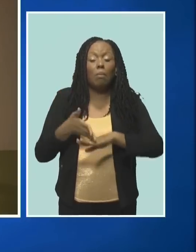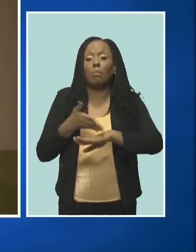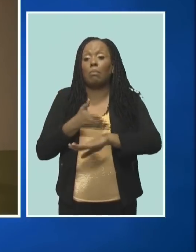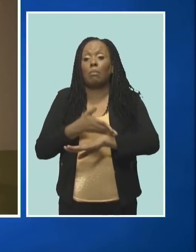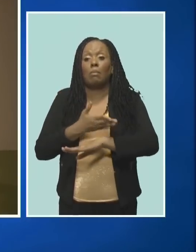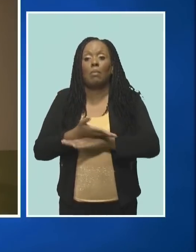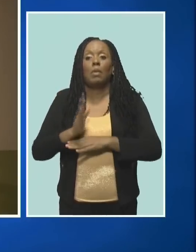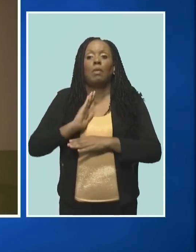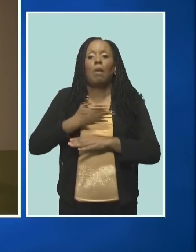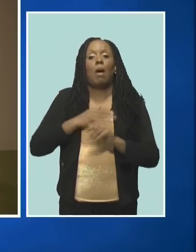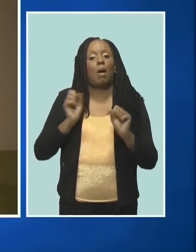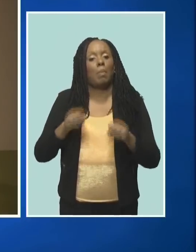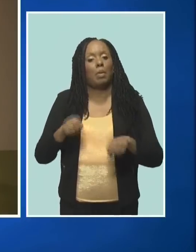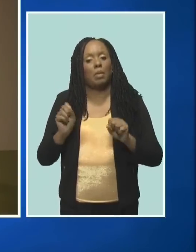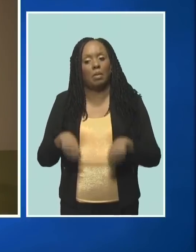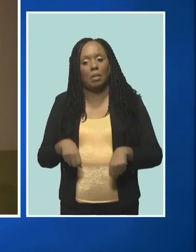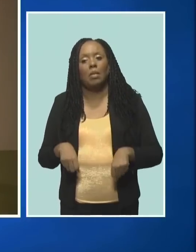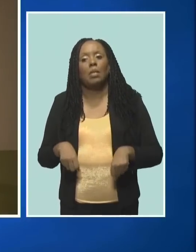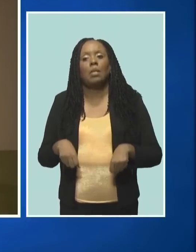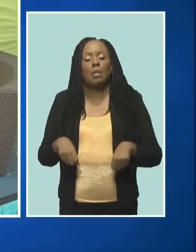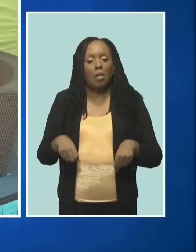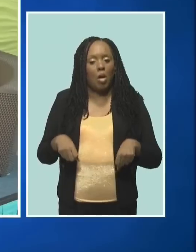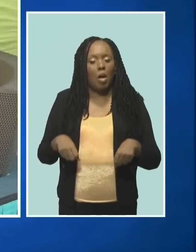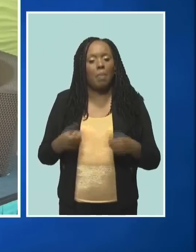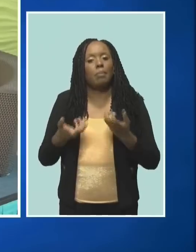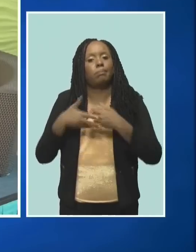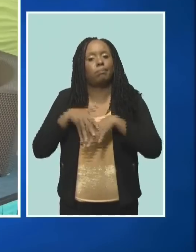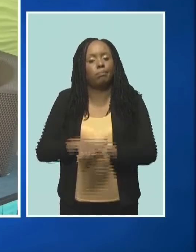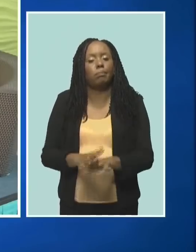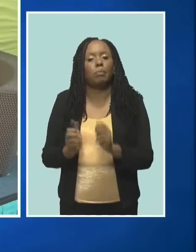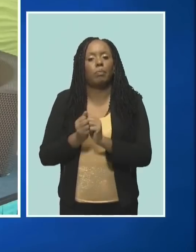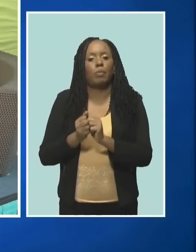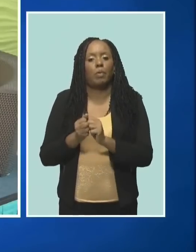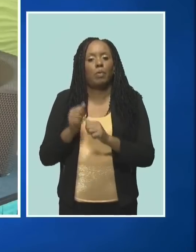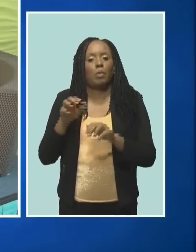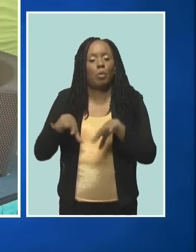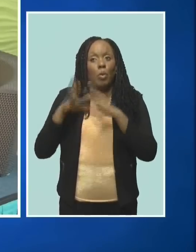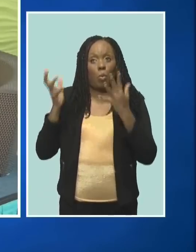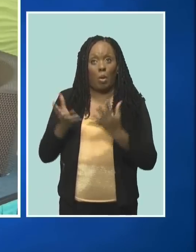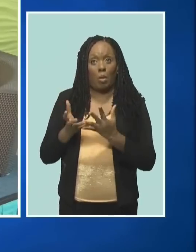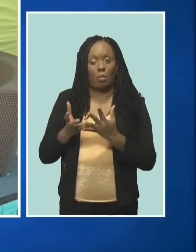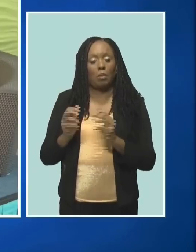and economic resilience. The 44th Review Seminar continues